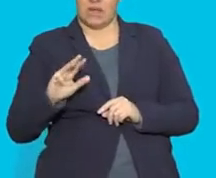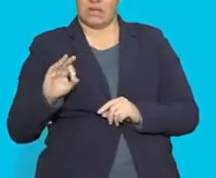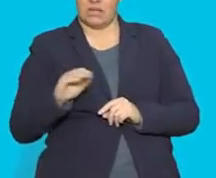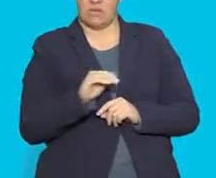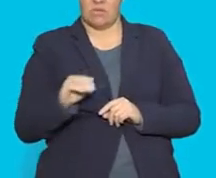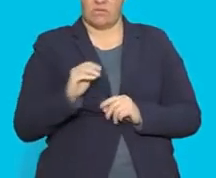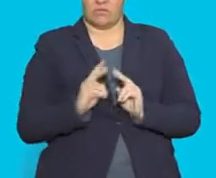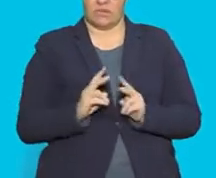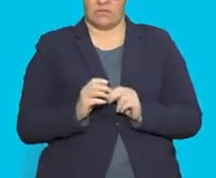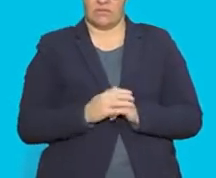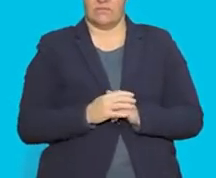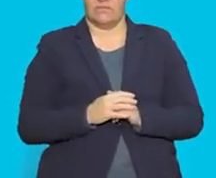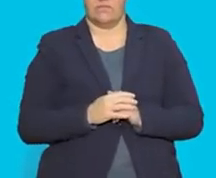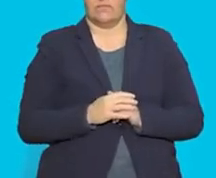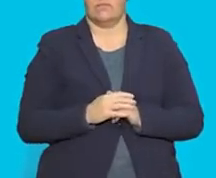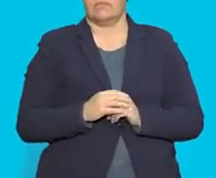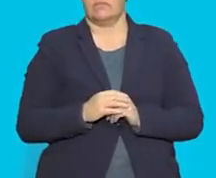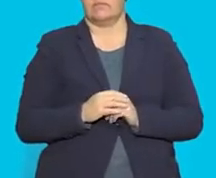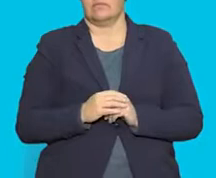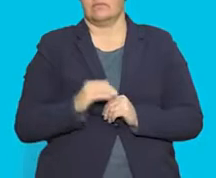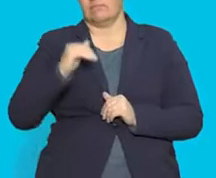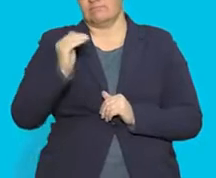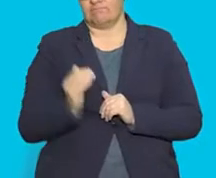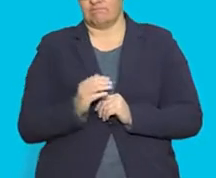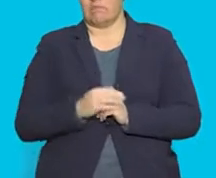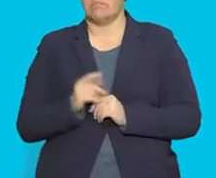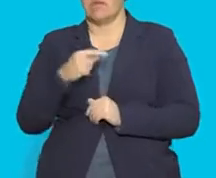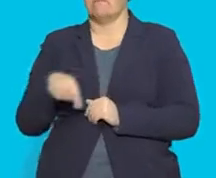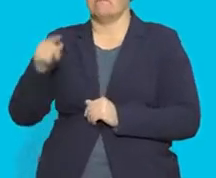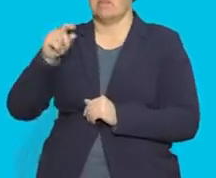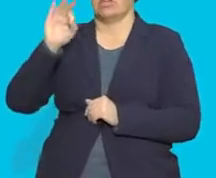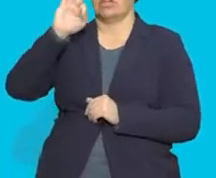0,093 divided by 12. And here I will have my